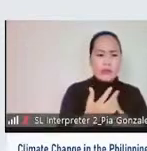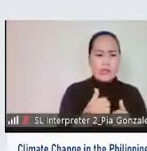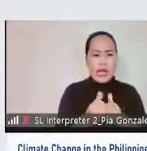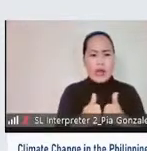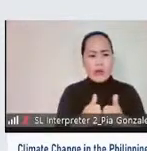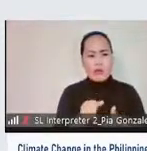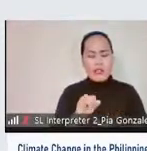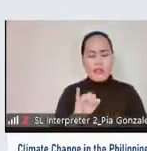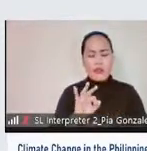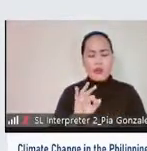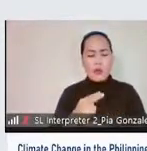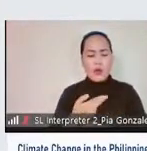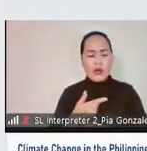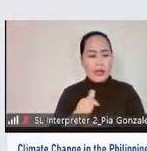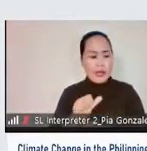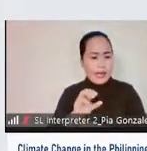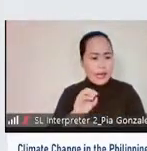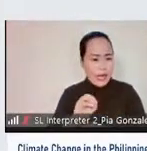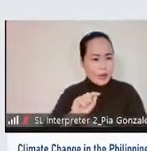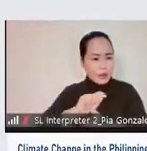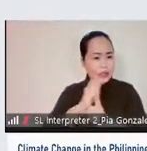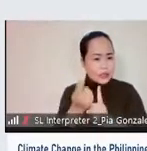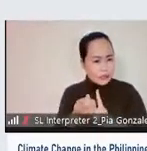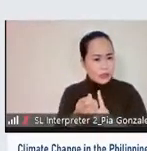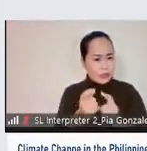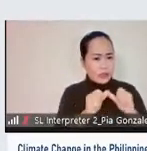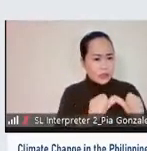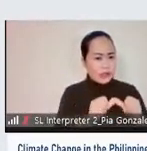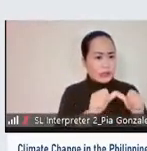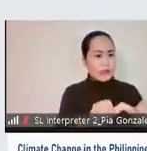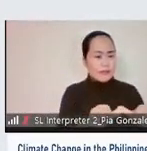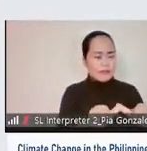communities for centuries. What are the current expected trends for the